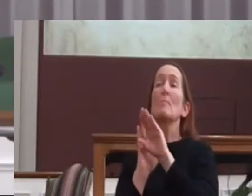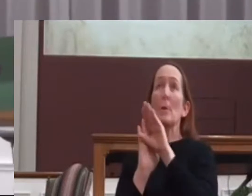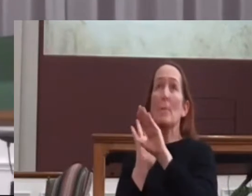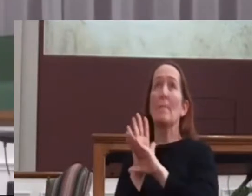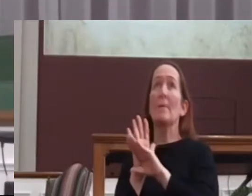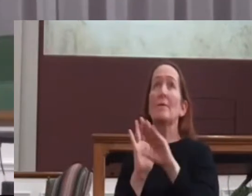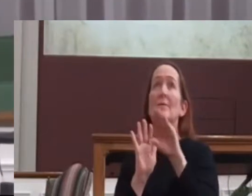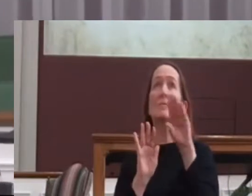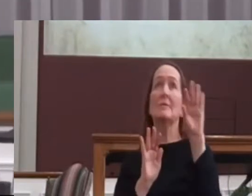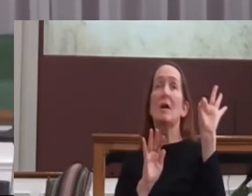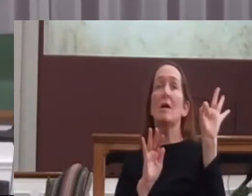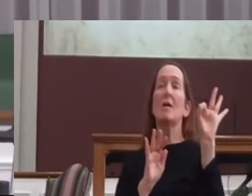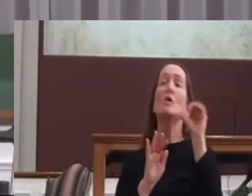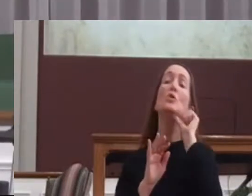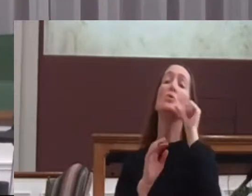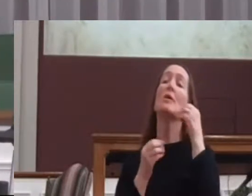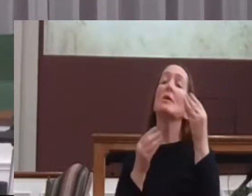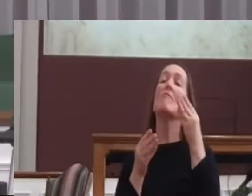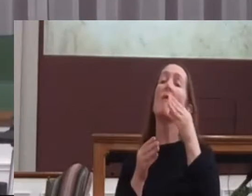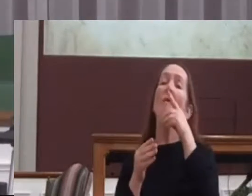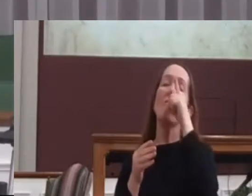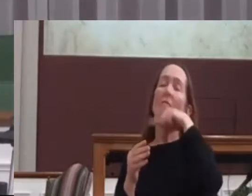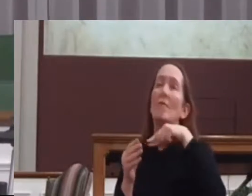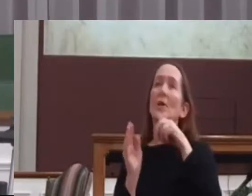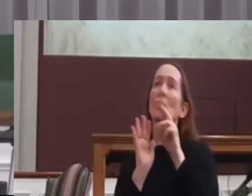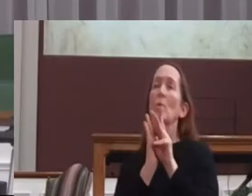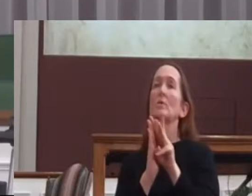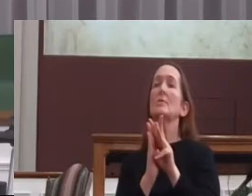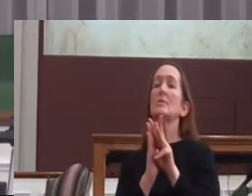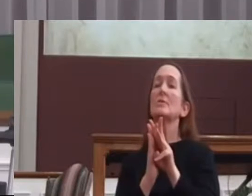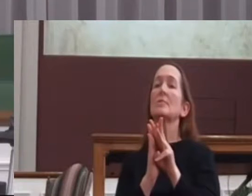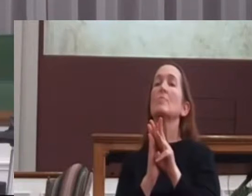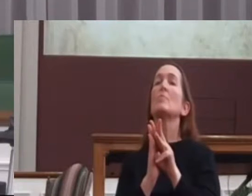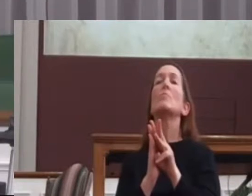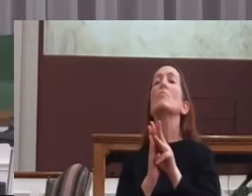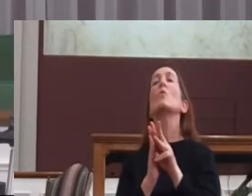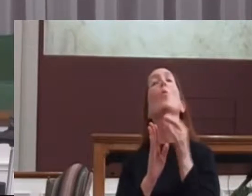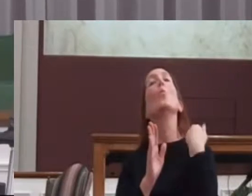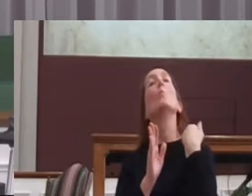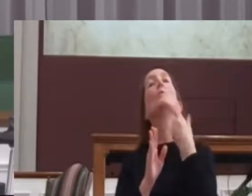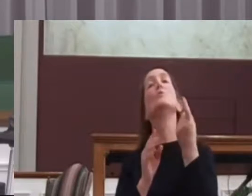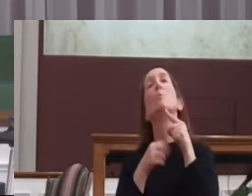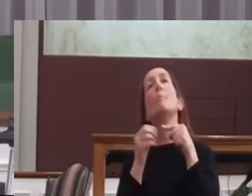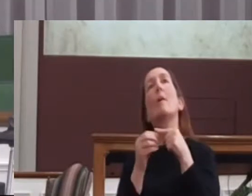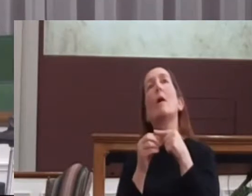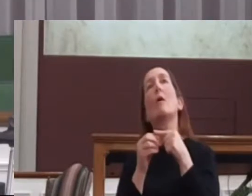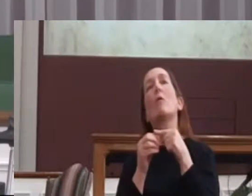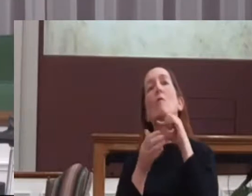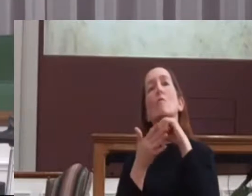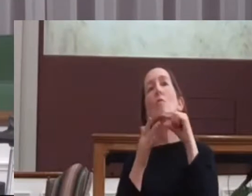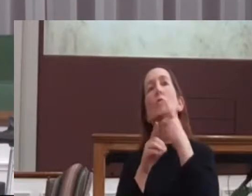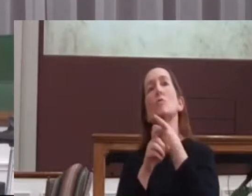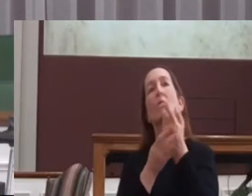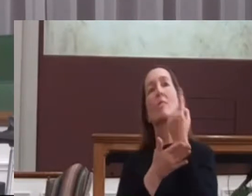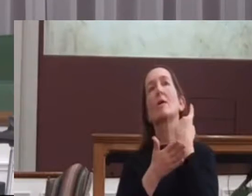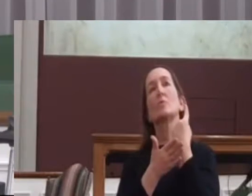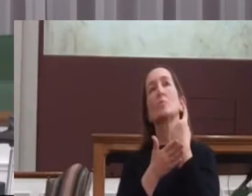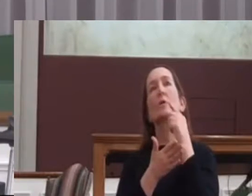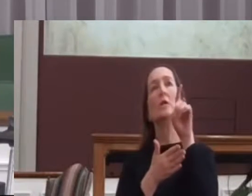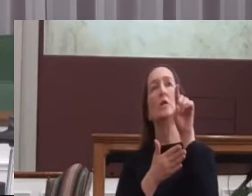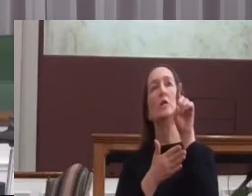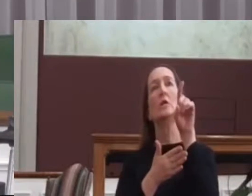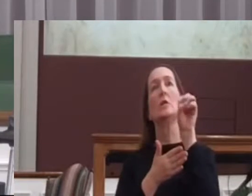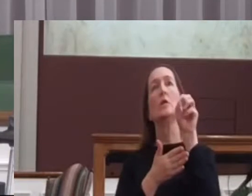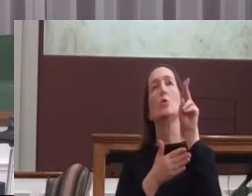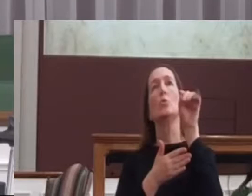Commandment number 9, do not bear false witness. Let me remind you of a verse from last week when